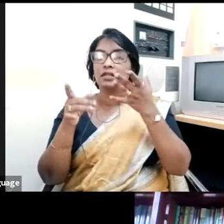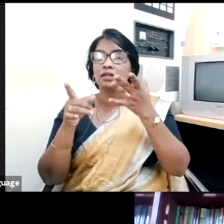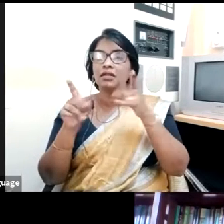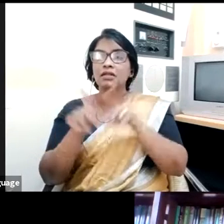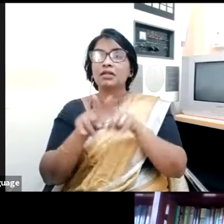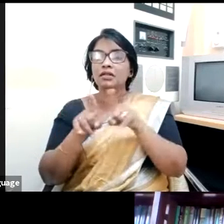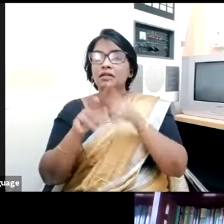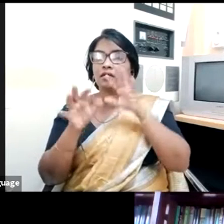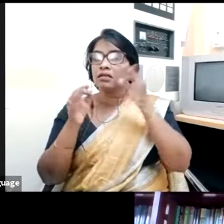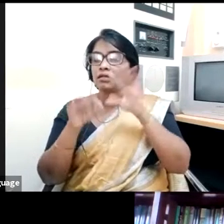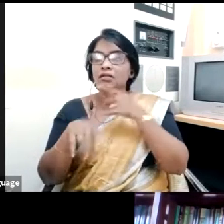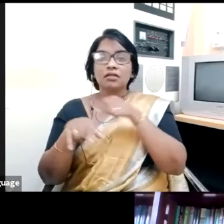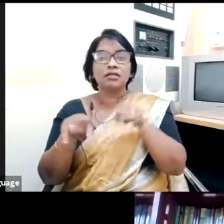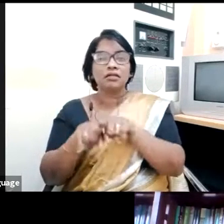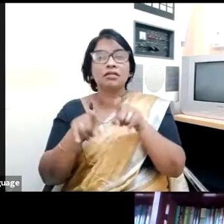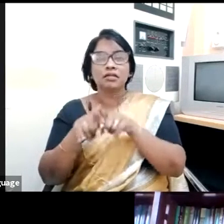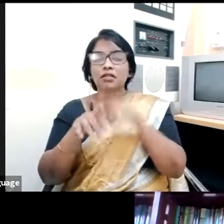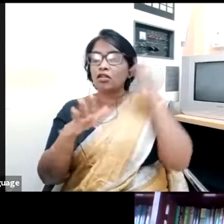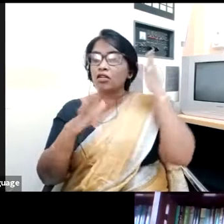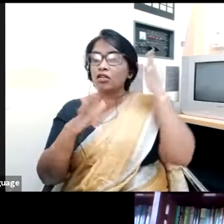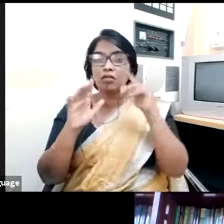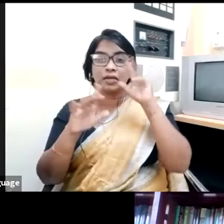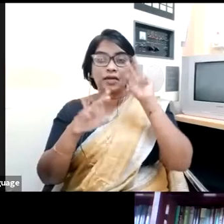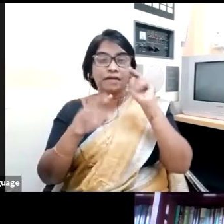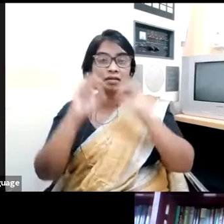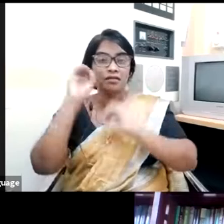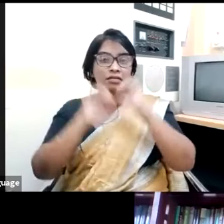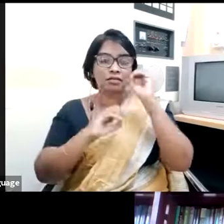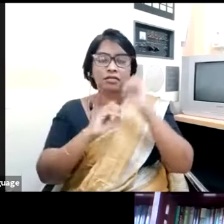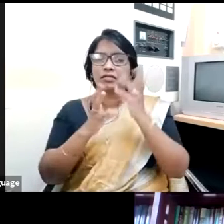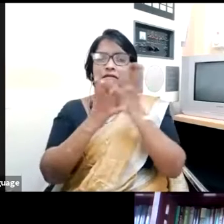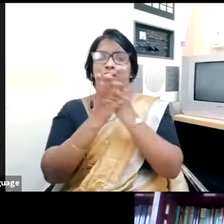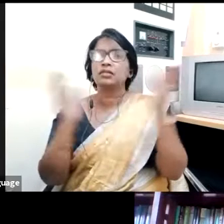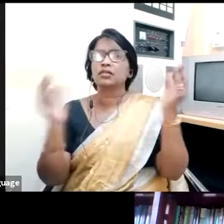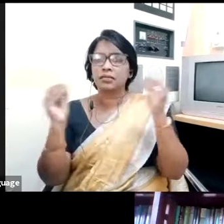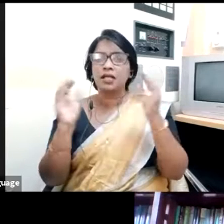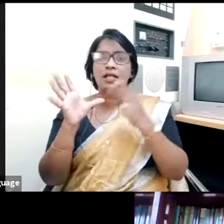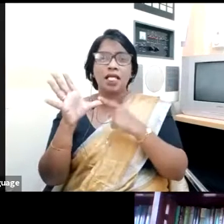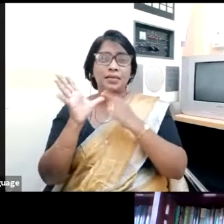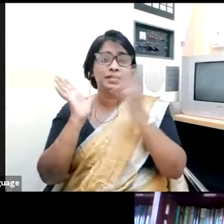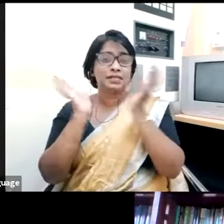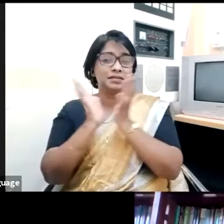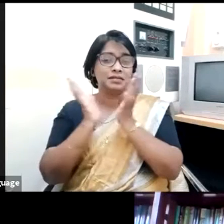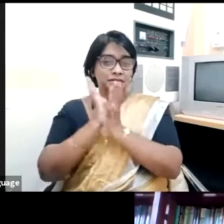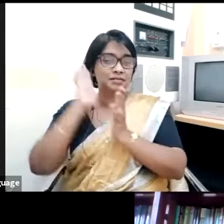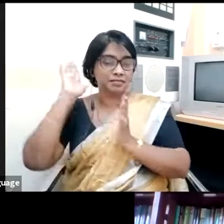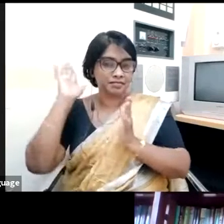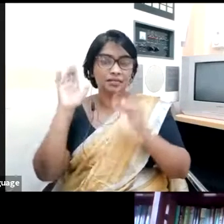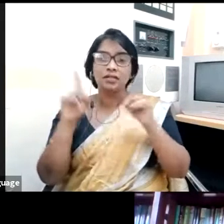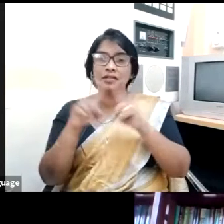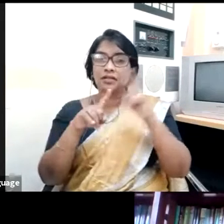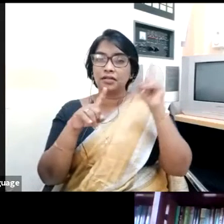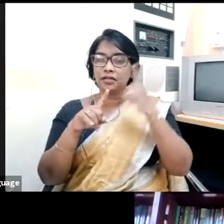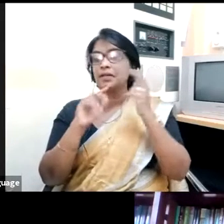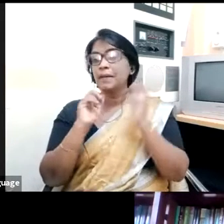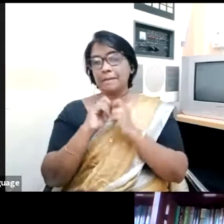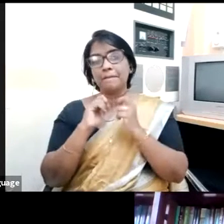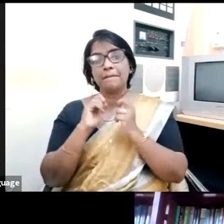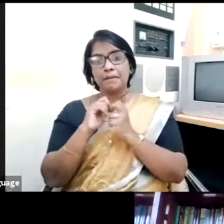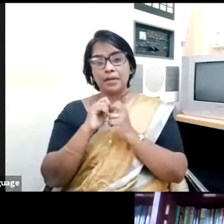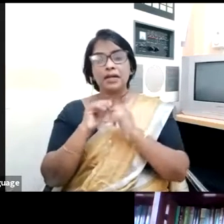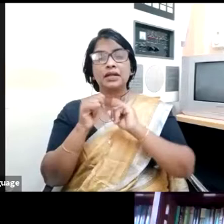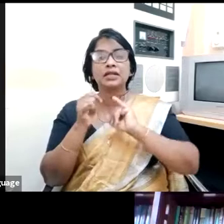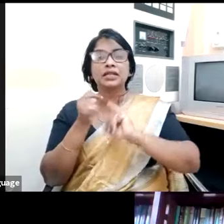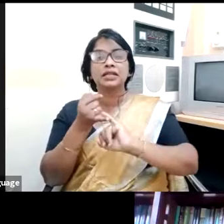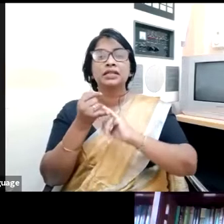So with that, I'm going to invite our first panelist, Shirani Yasaratne, who of IUCN fame